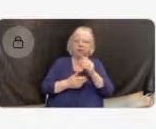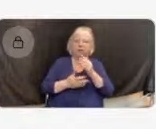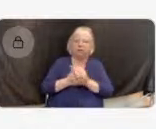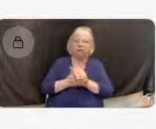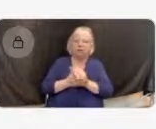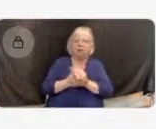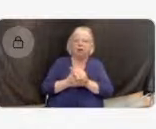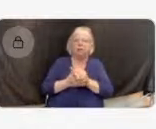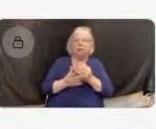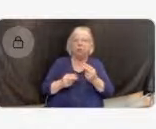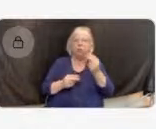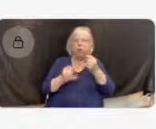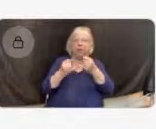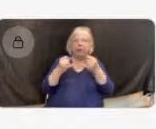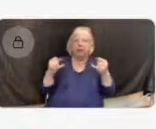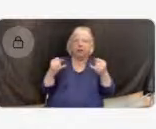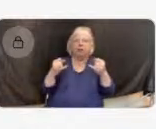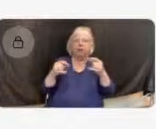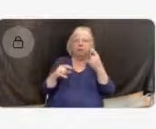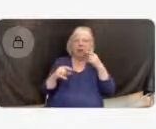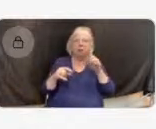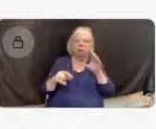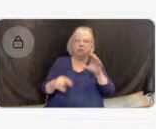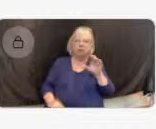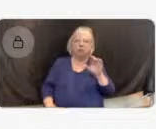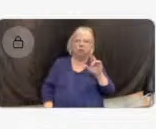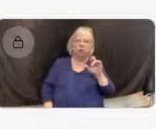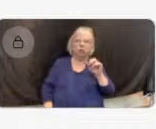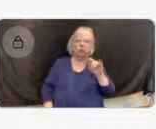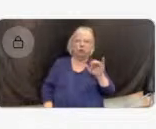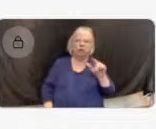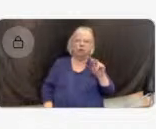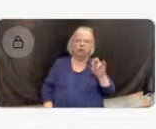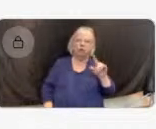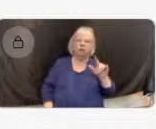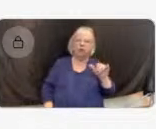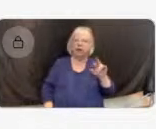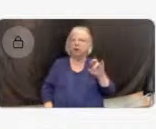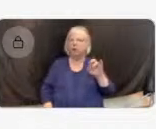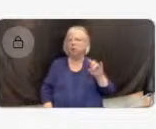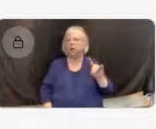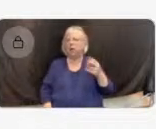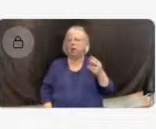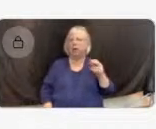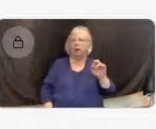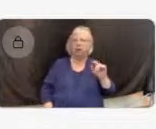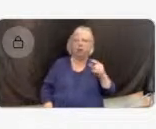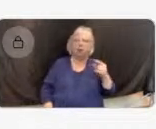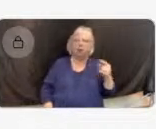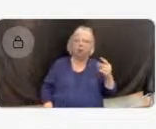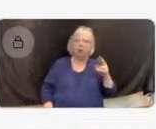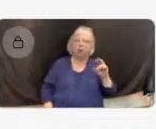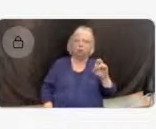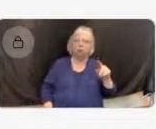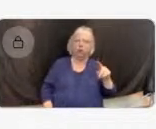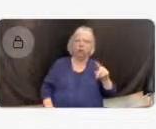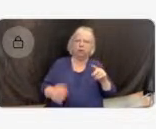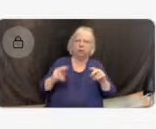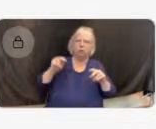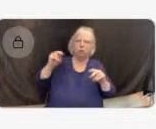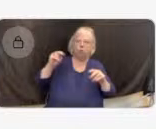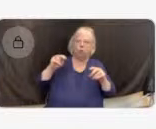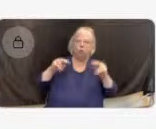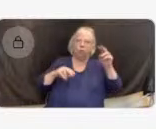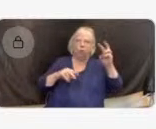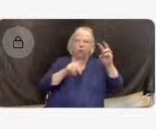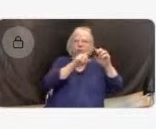at Crystal Valley Road. Haw Creek, which is indicated in pink, runs northwest to southeast, runs